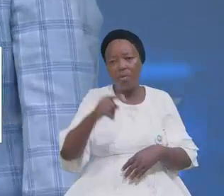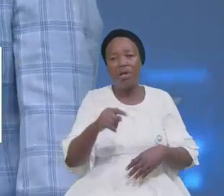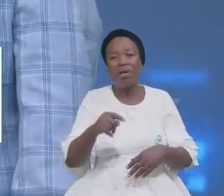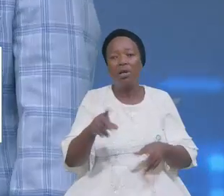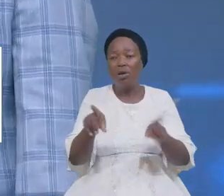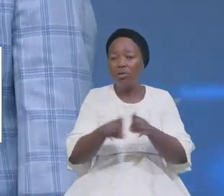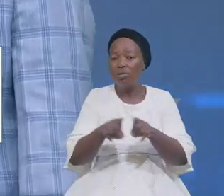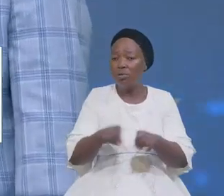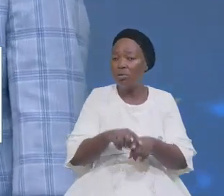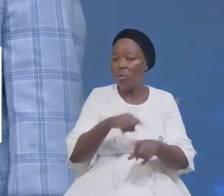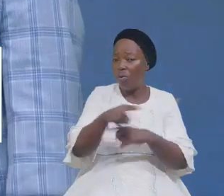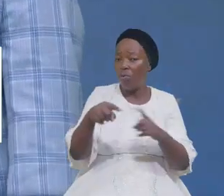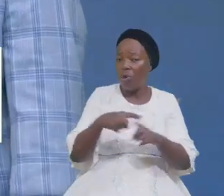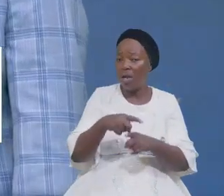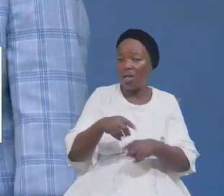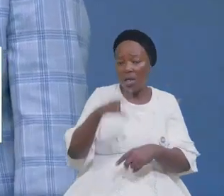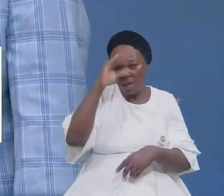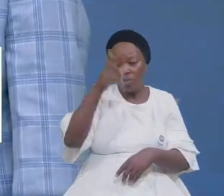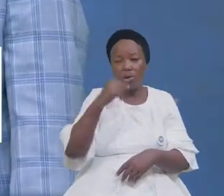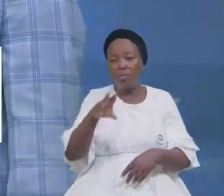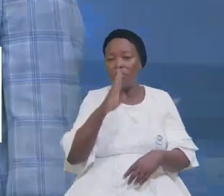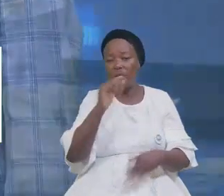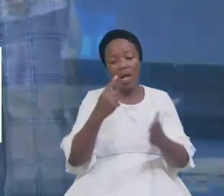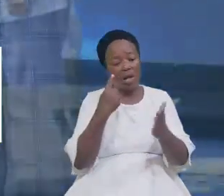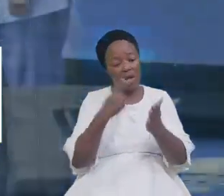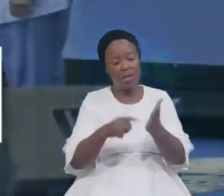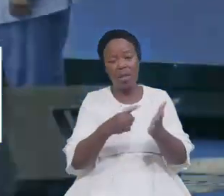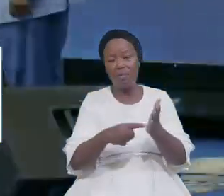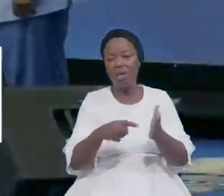being examined and accused,